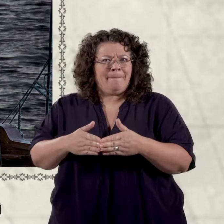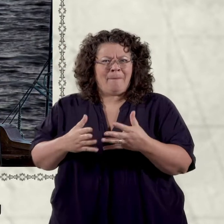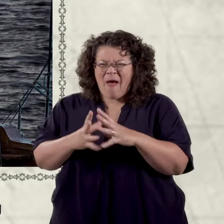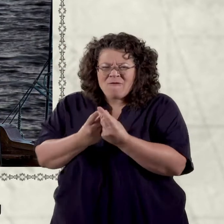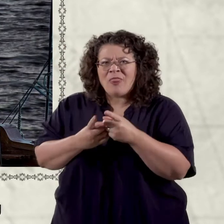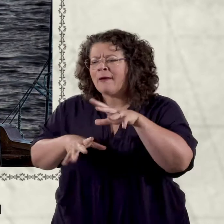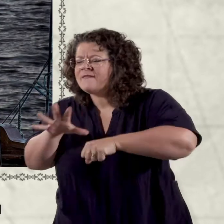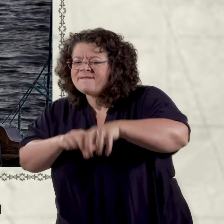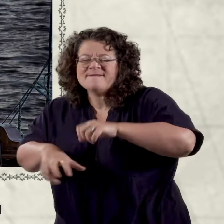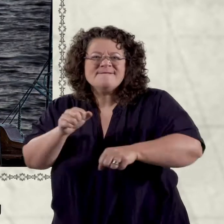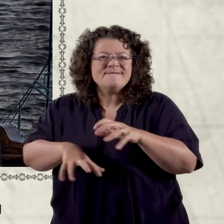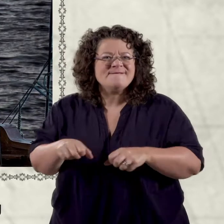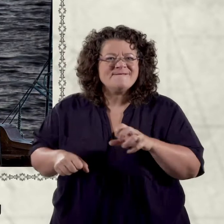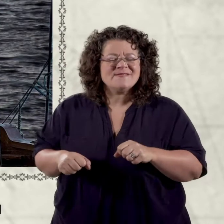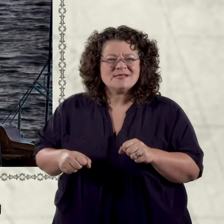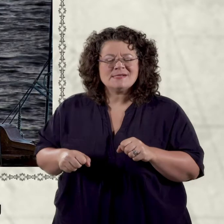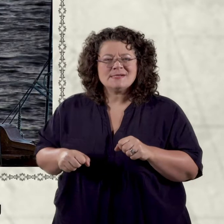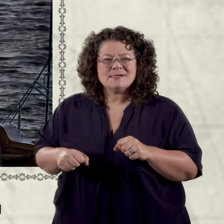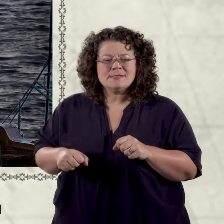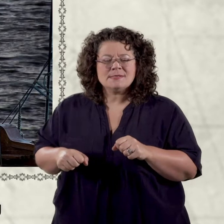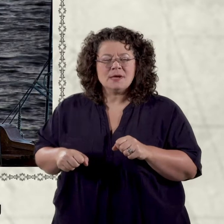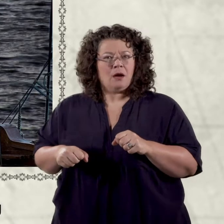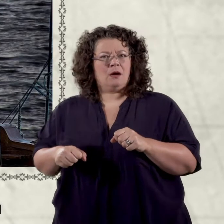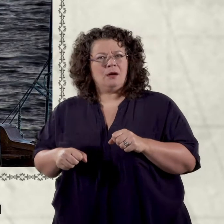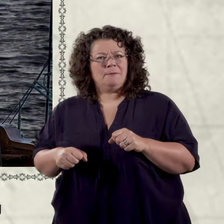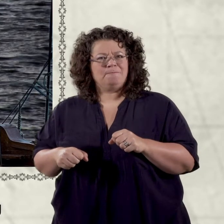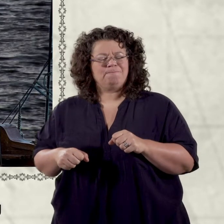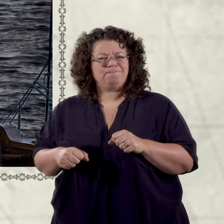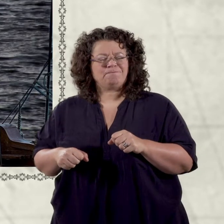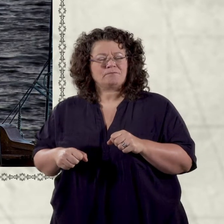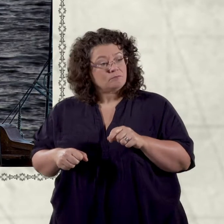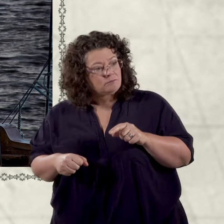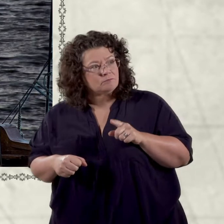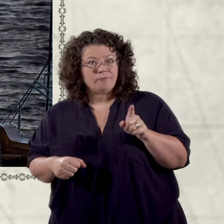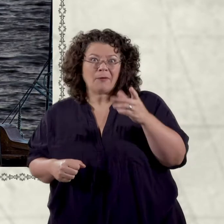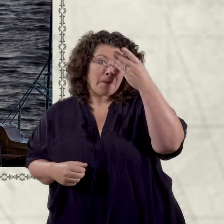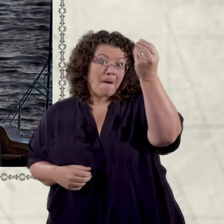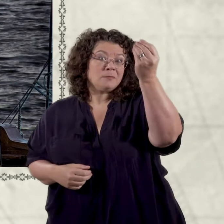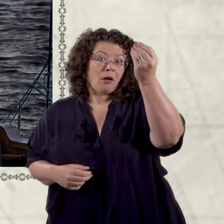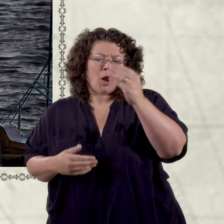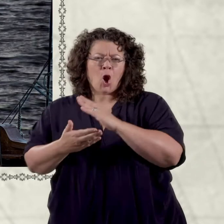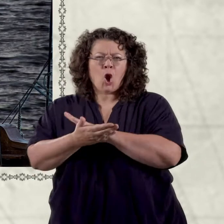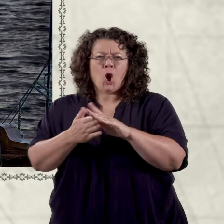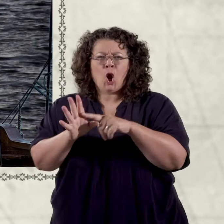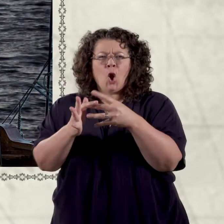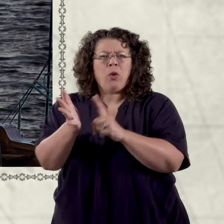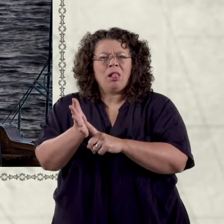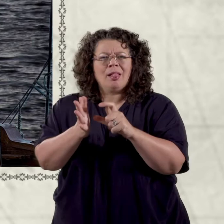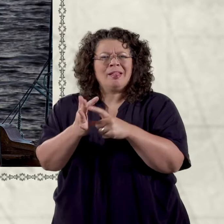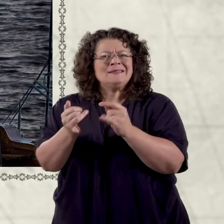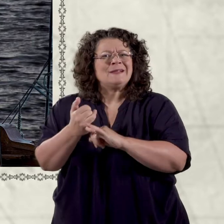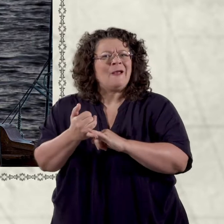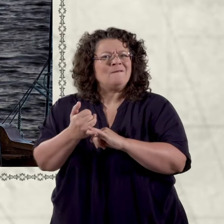and ransacked the ship for everything they could get their hands on. Then the captain,